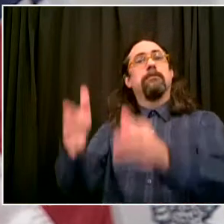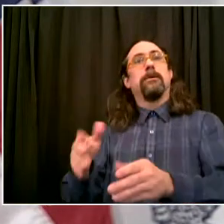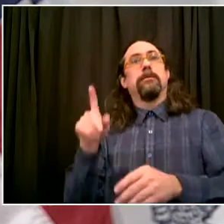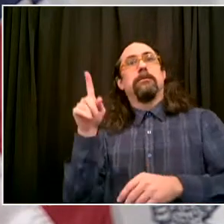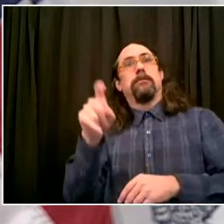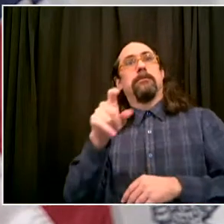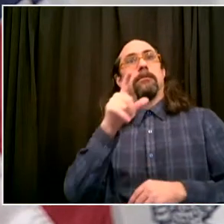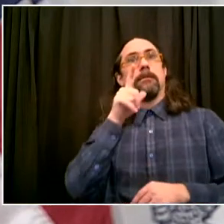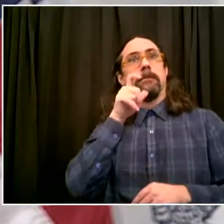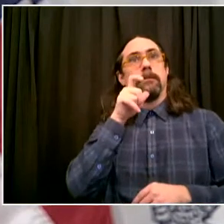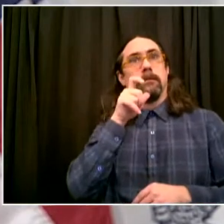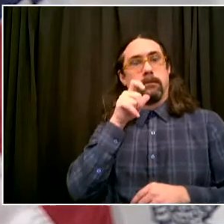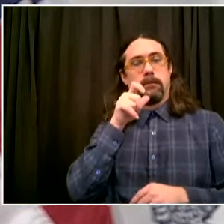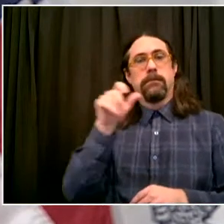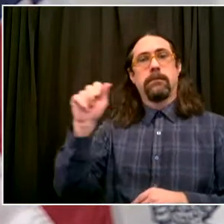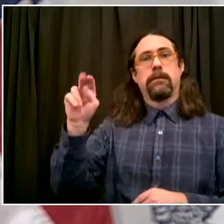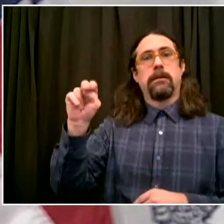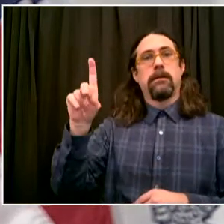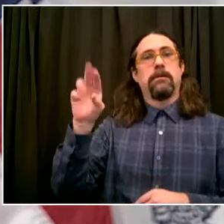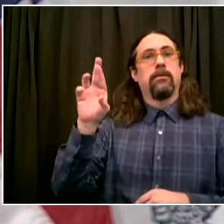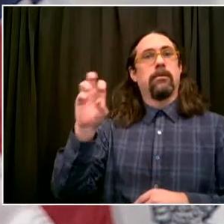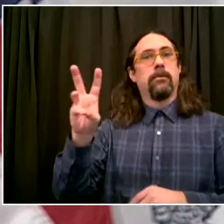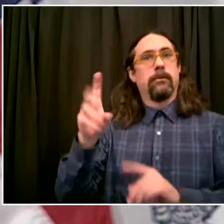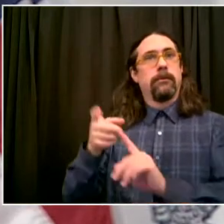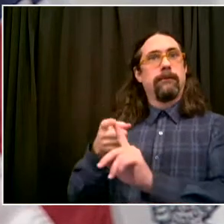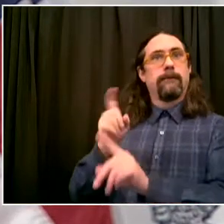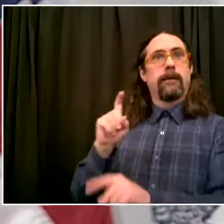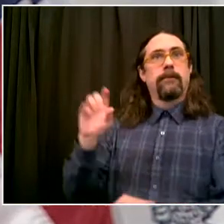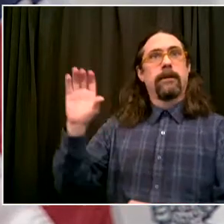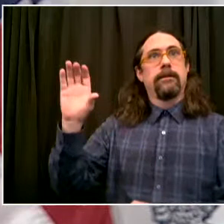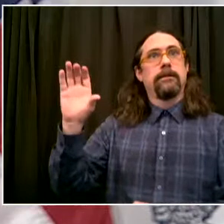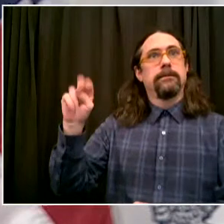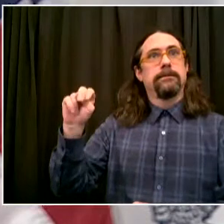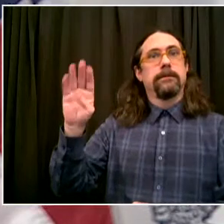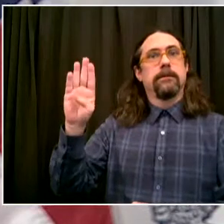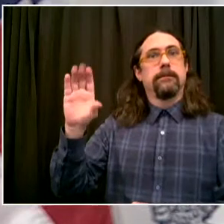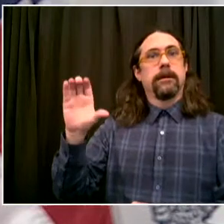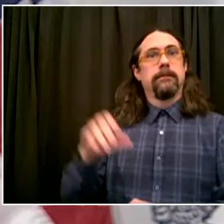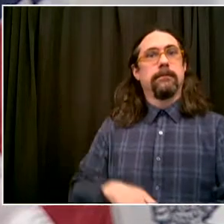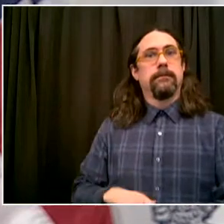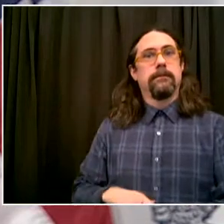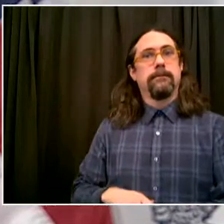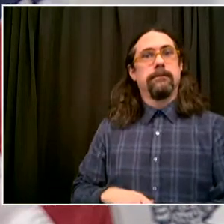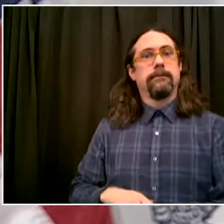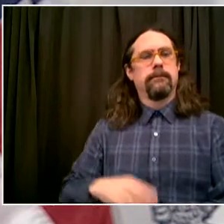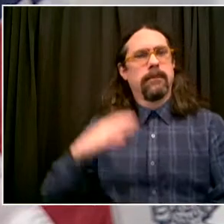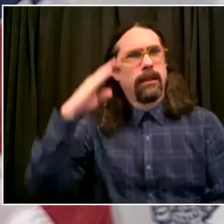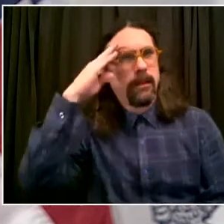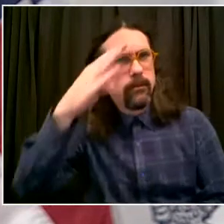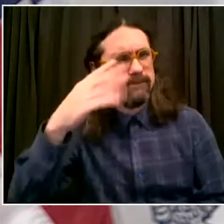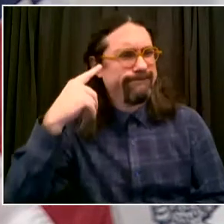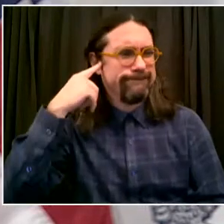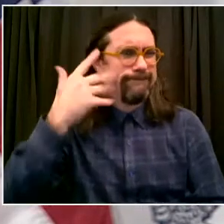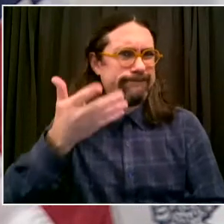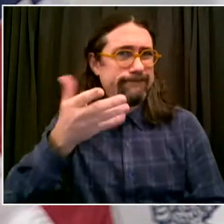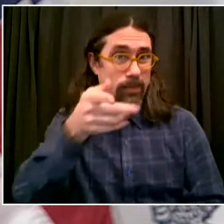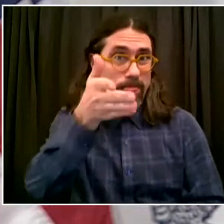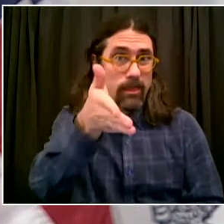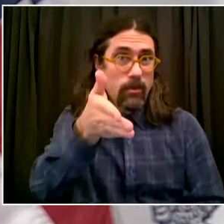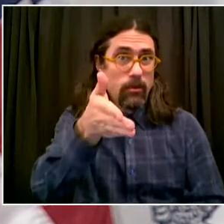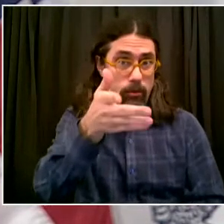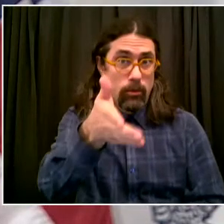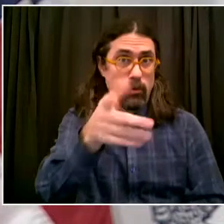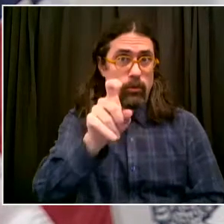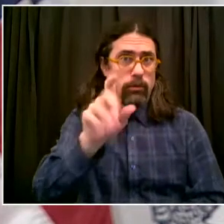Andrew Siff, are you there? I really don't feel like he's there. Can you hear us? We might not have